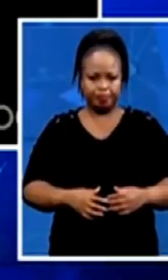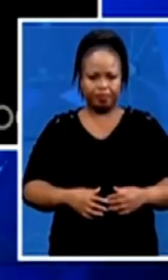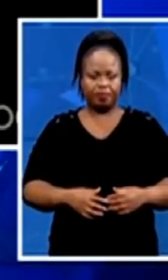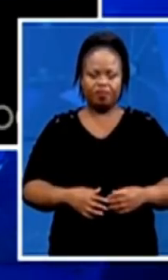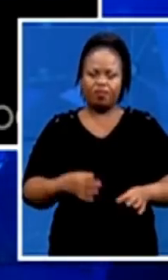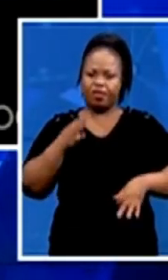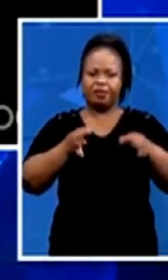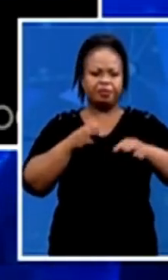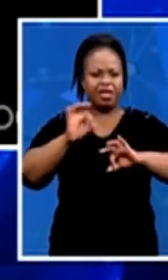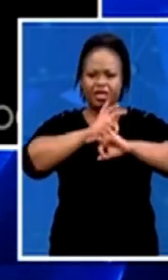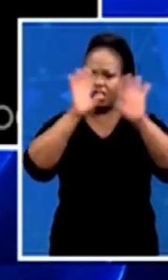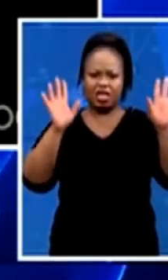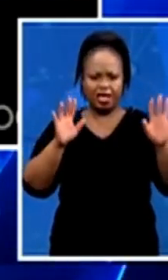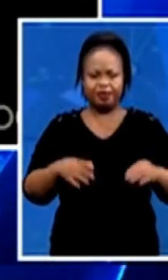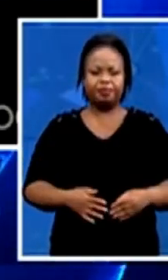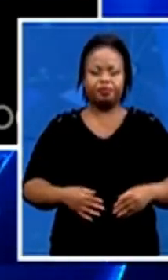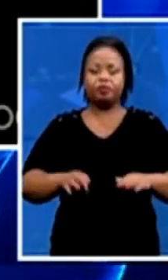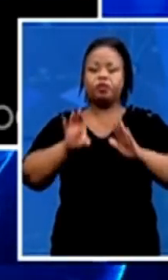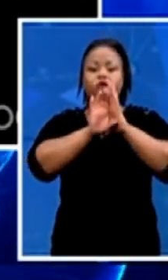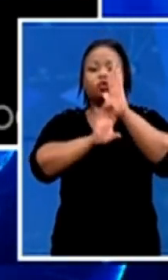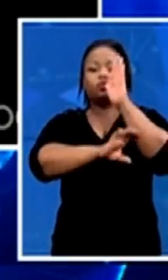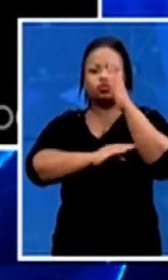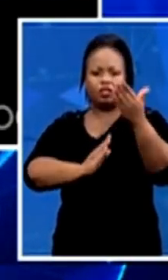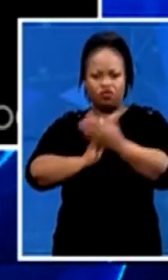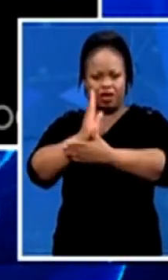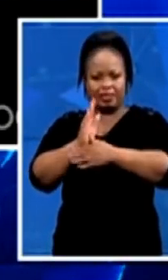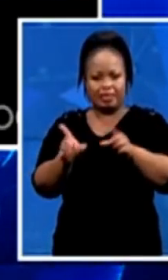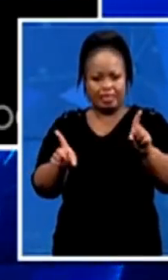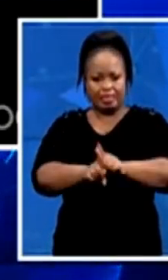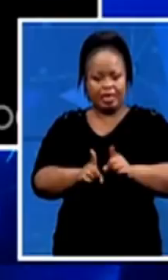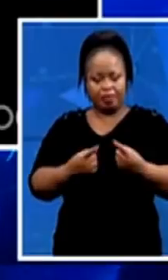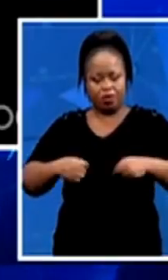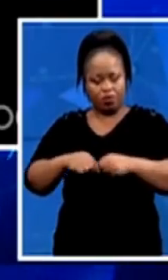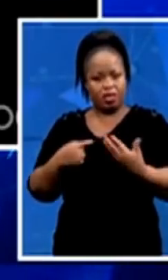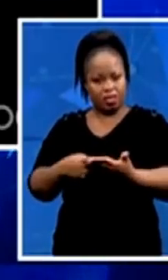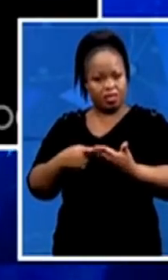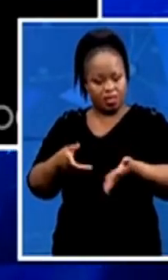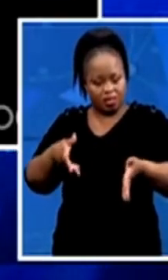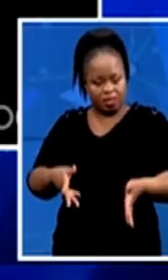constitutional rights, such as the ones we are asserting here, cannot be waived.